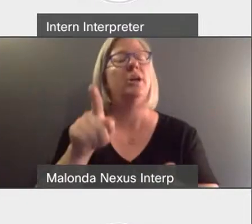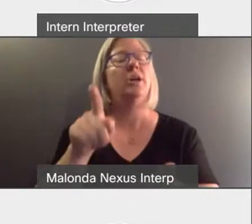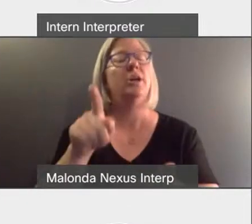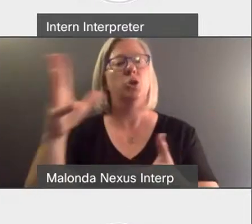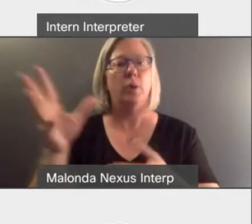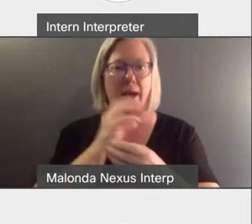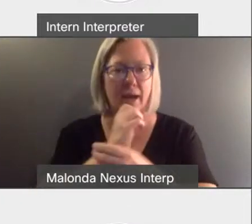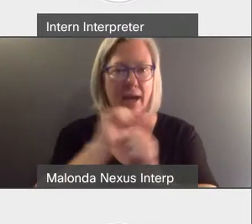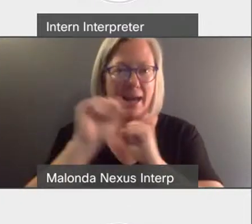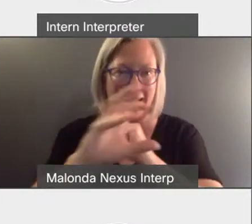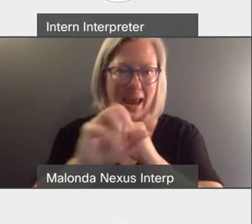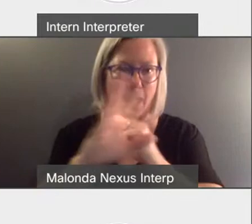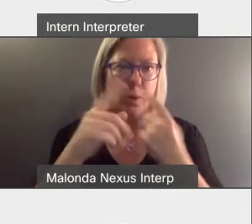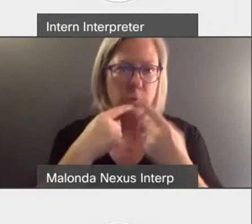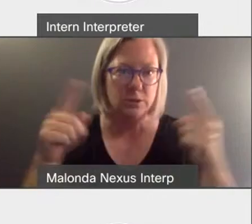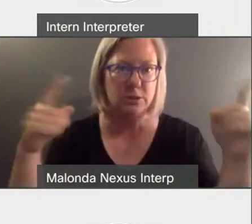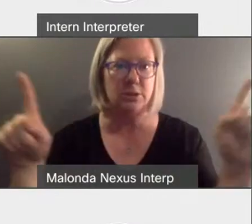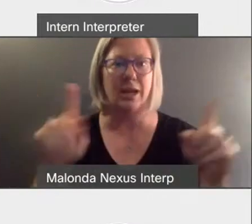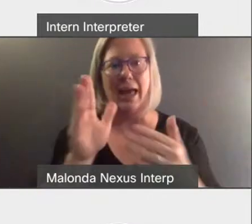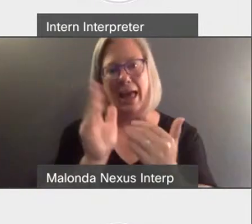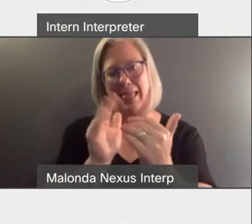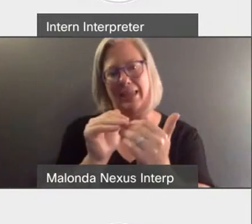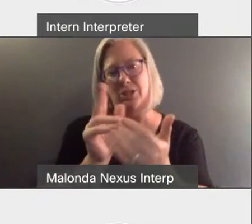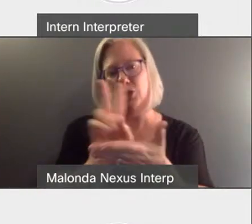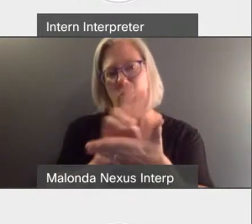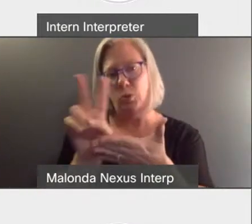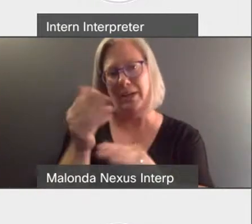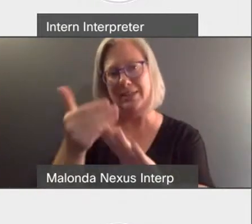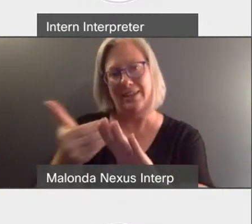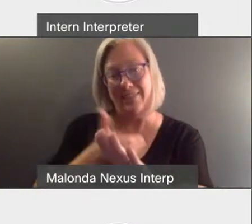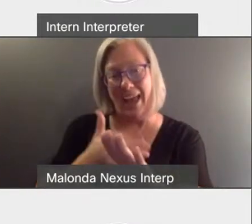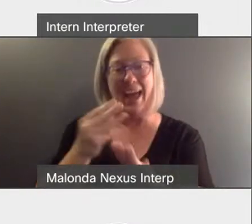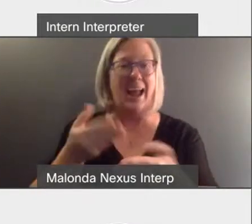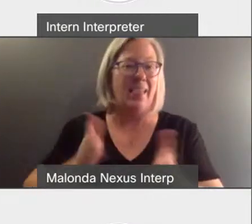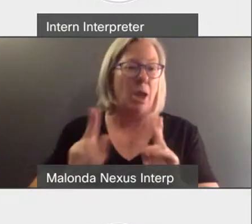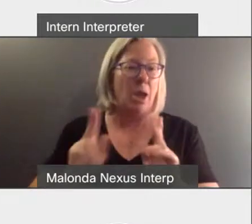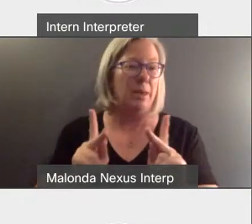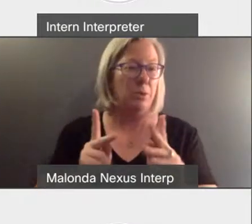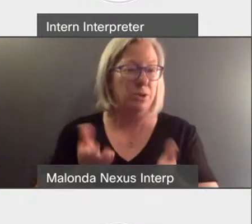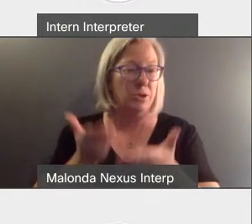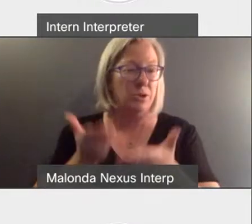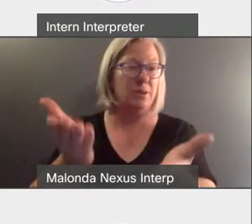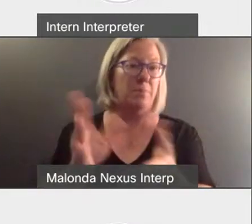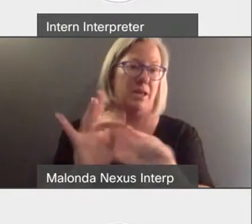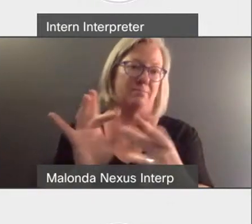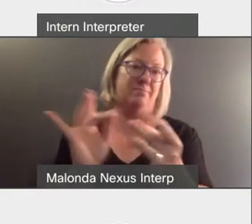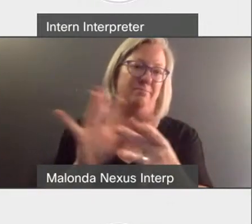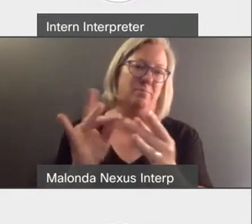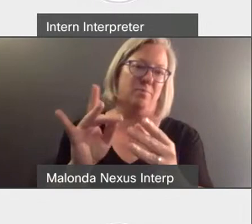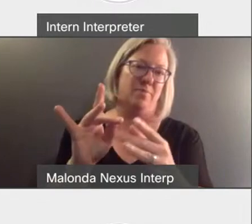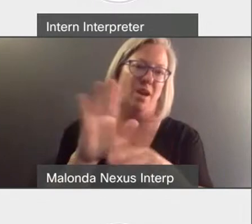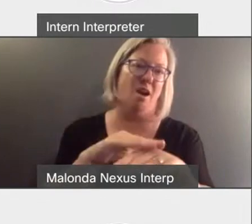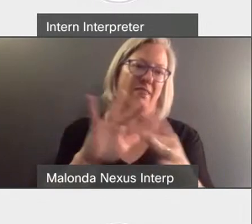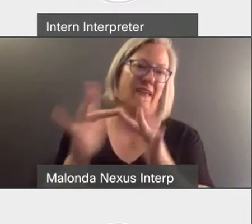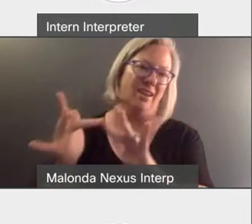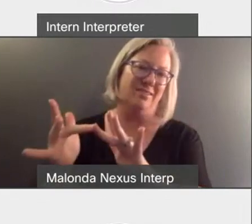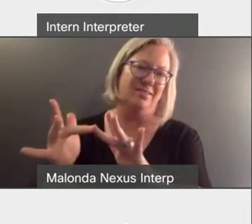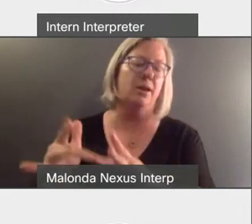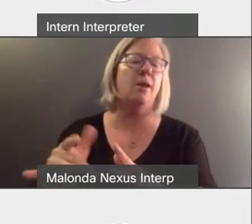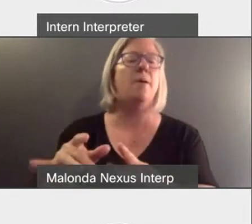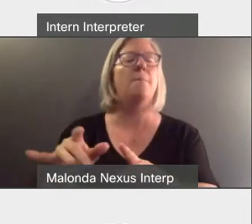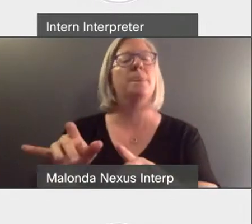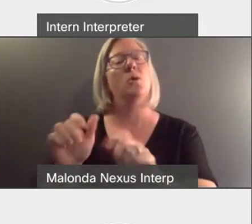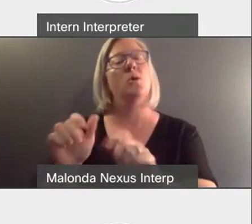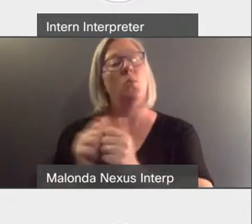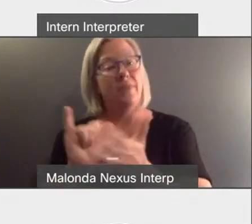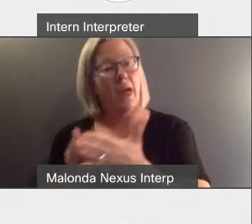input at least 2 weeks in advance and allow people to submit testimony virtually. With these measures, we may be able to restore